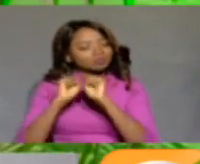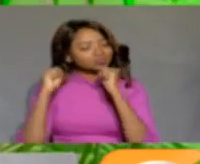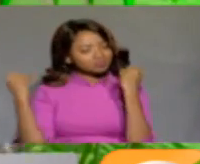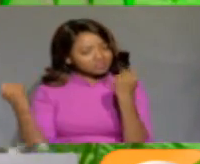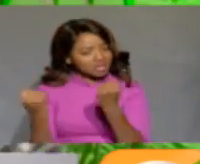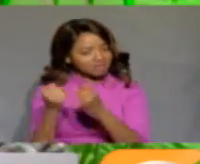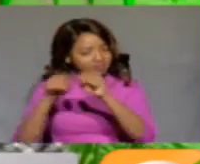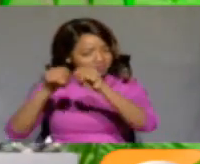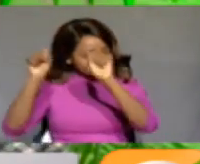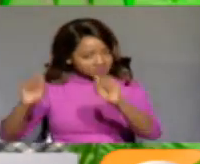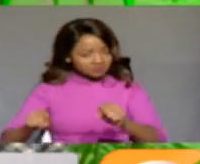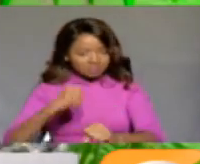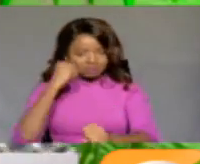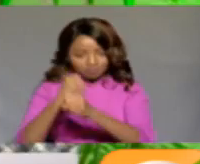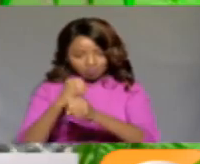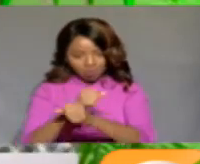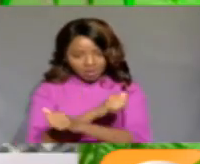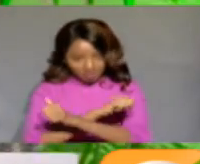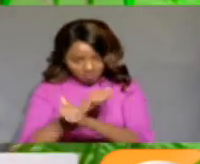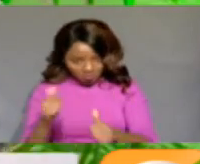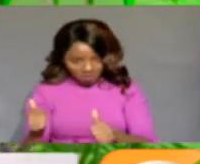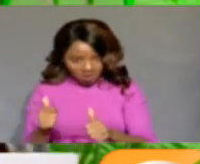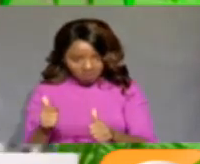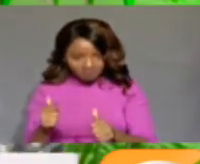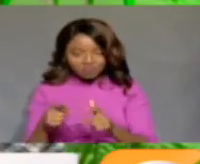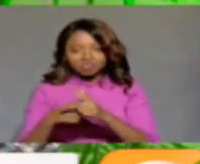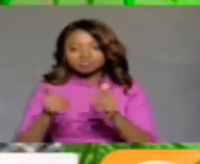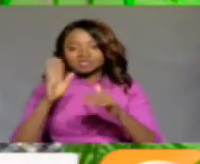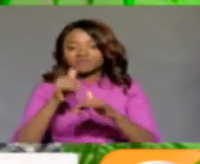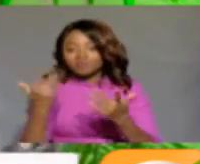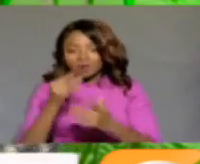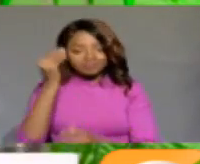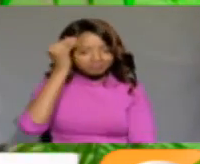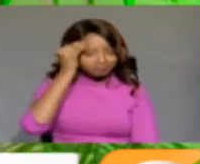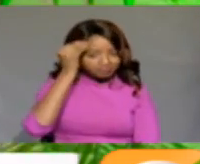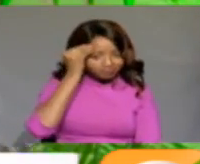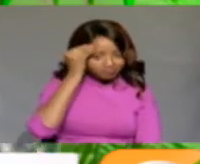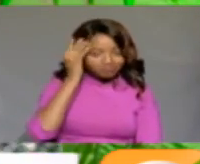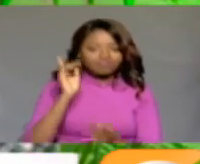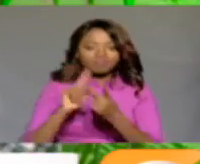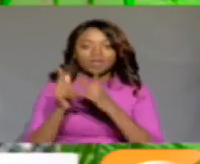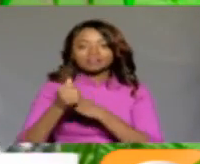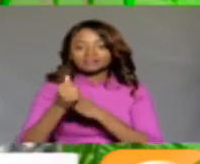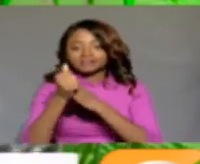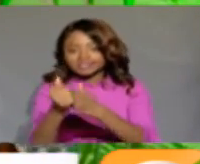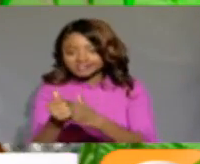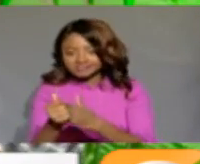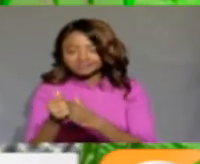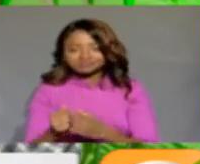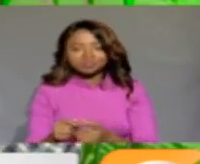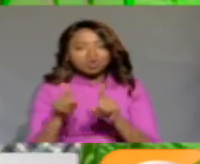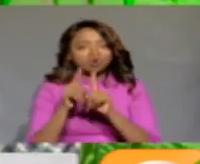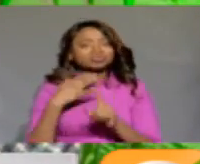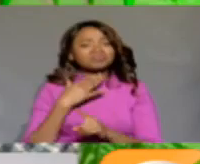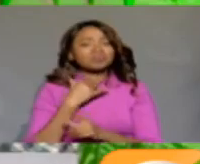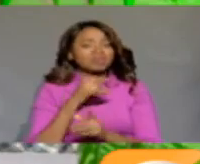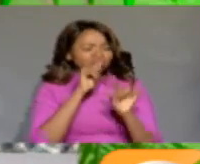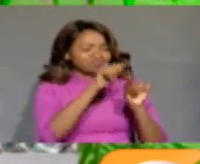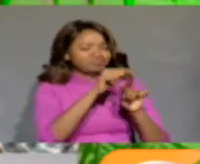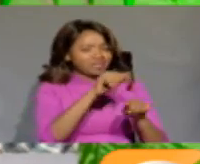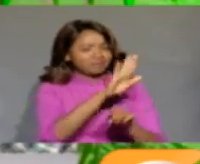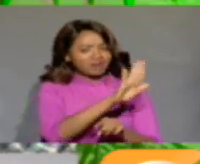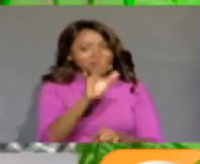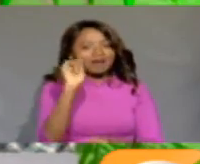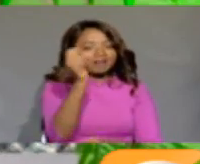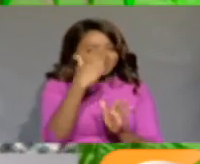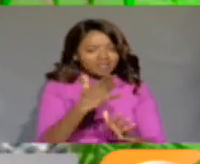societal system is working. Okay. And that starts with the education, come to leadership. And I want to blame Kenyans for putting